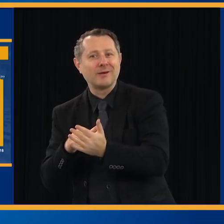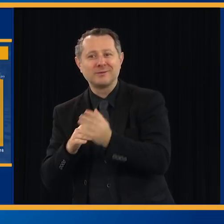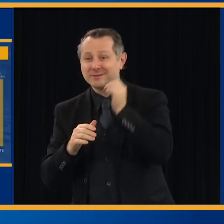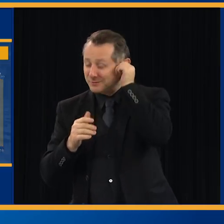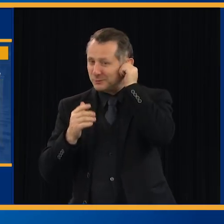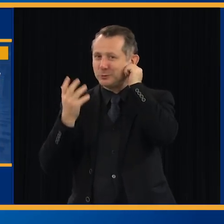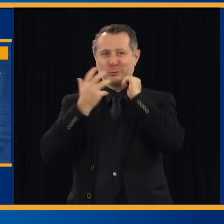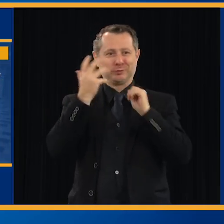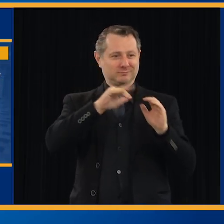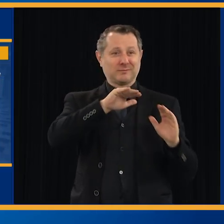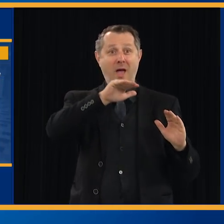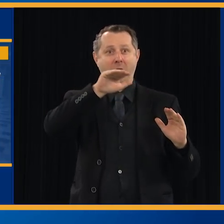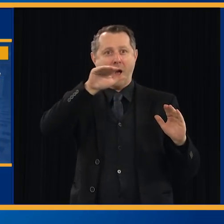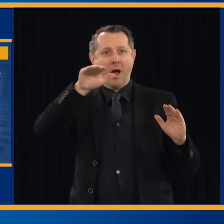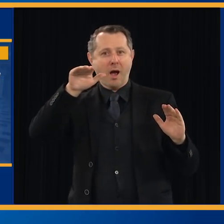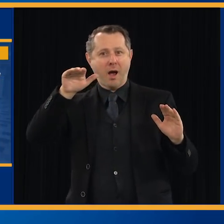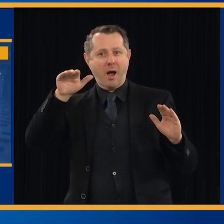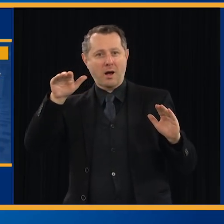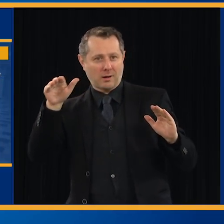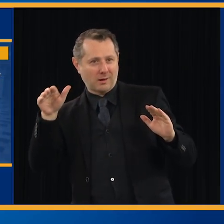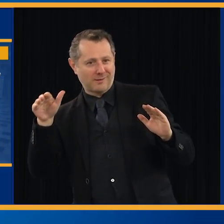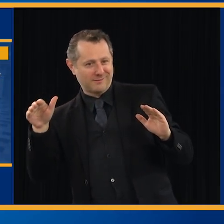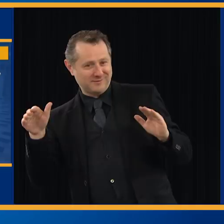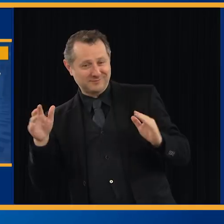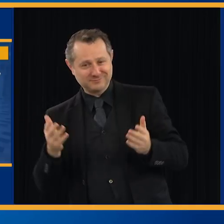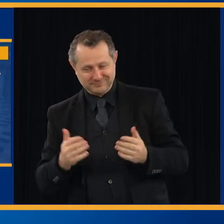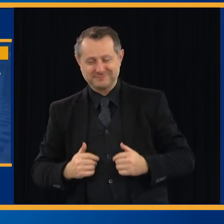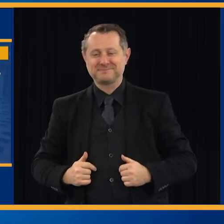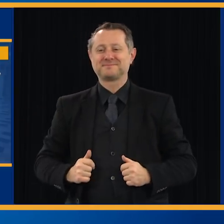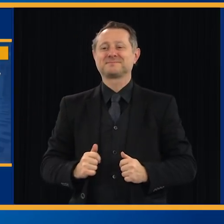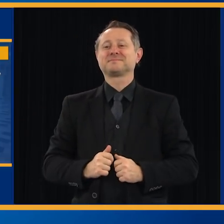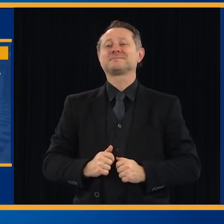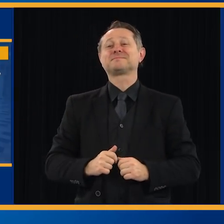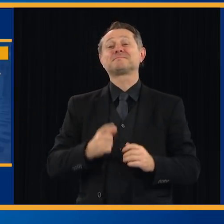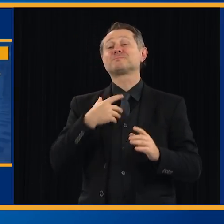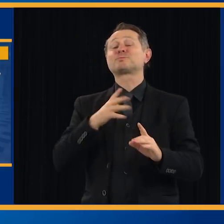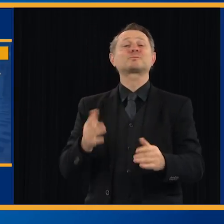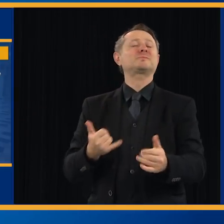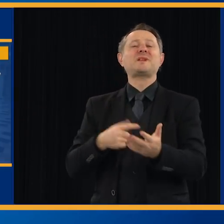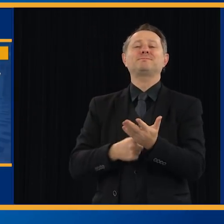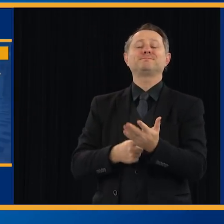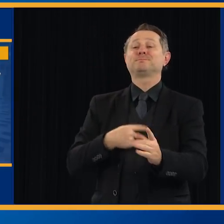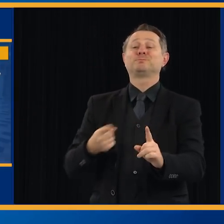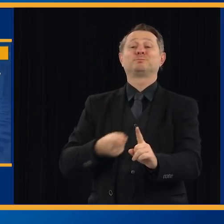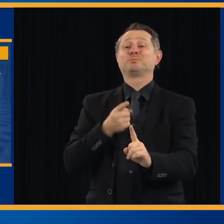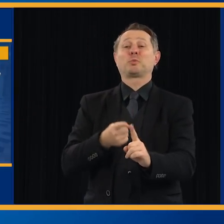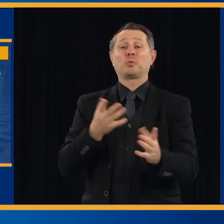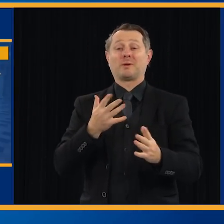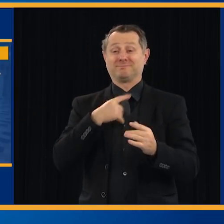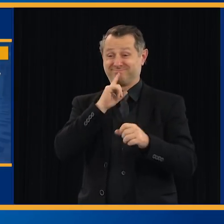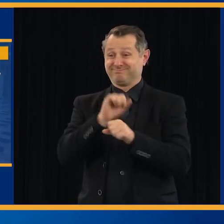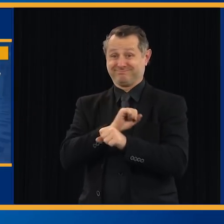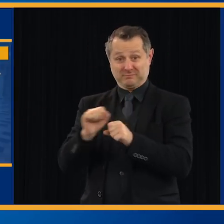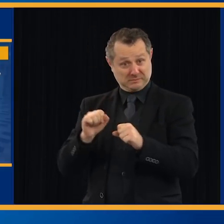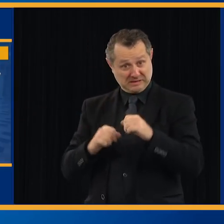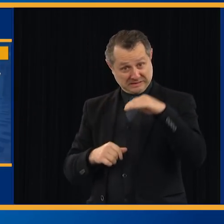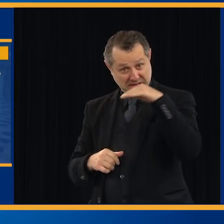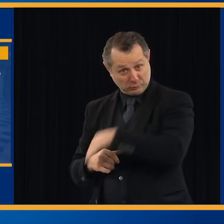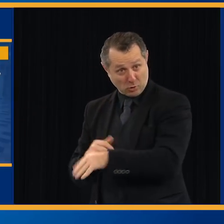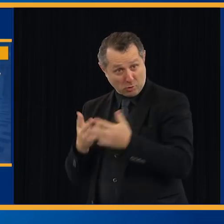of 16,000. Big question of whether we've been past the apex, past the high